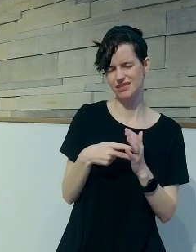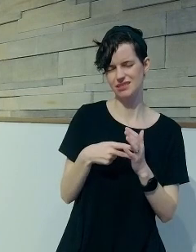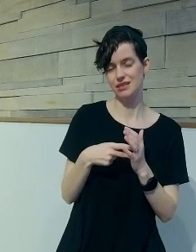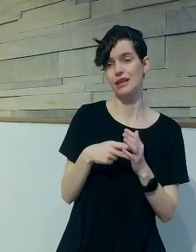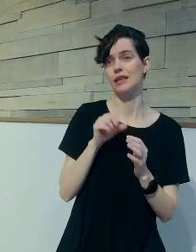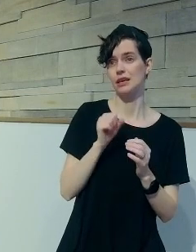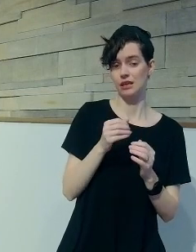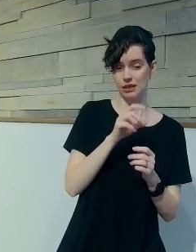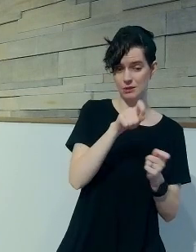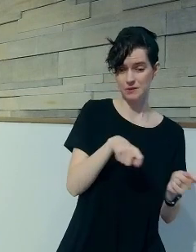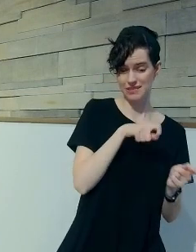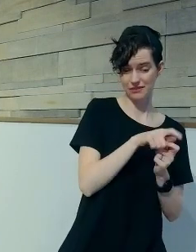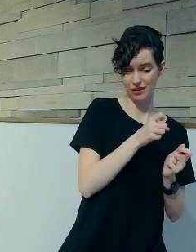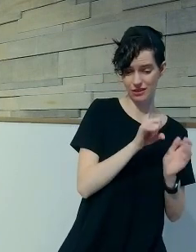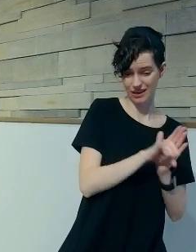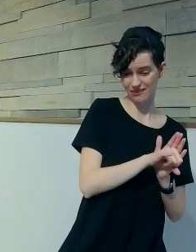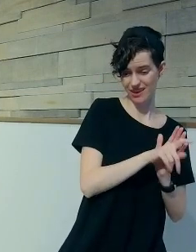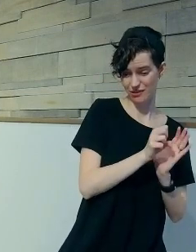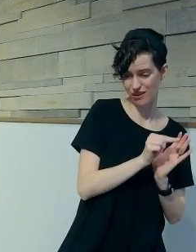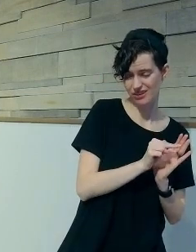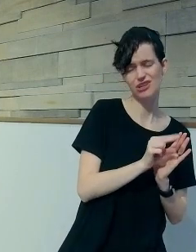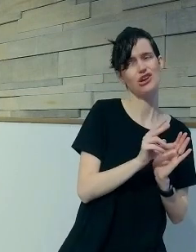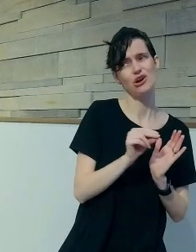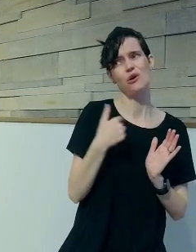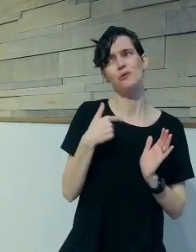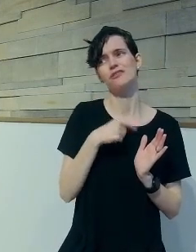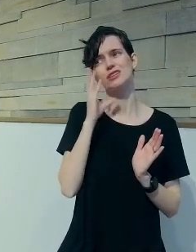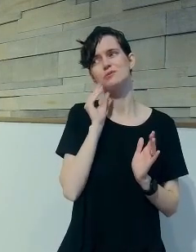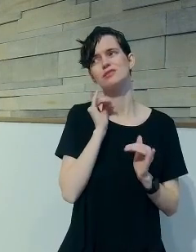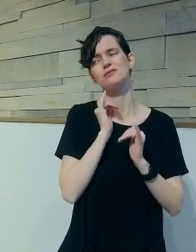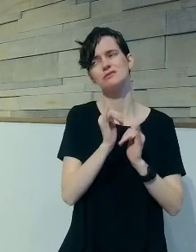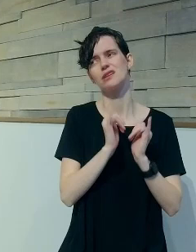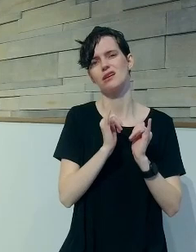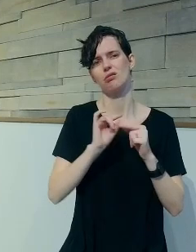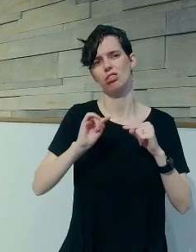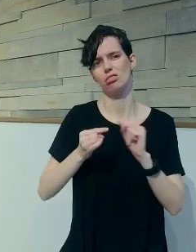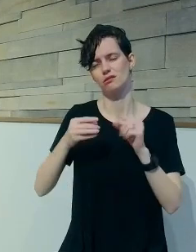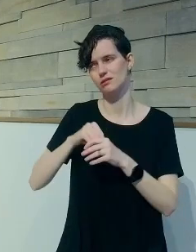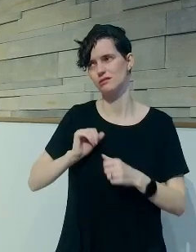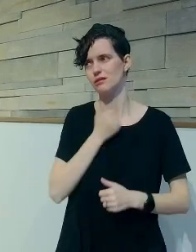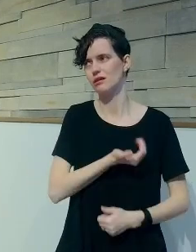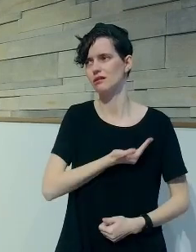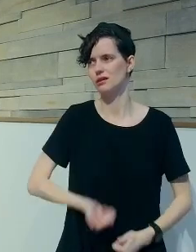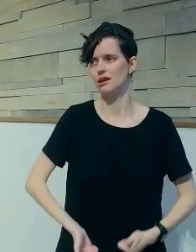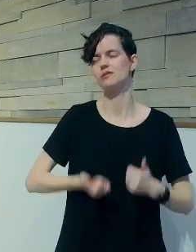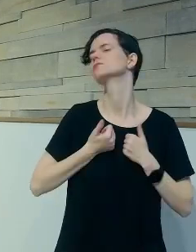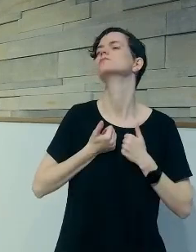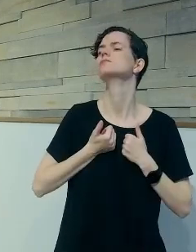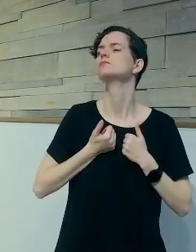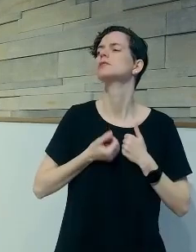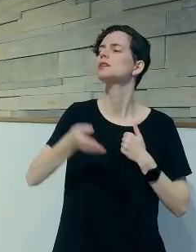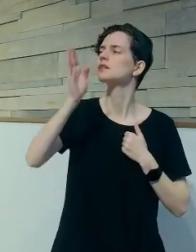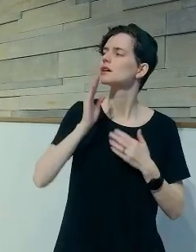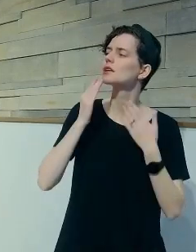Even though we don't know what his thorn was, we have all experienced thorns in our lives.